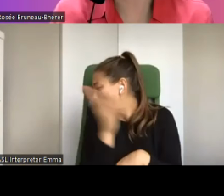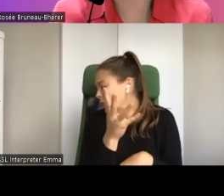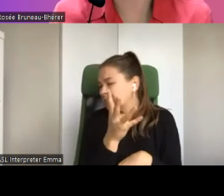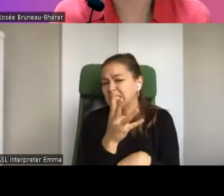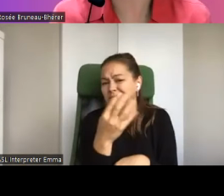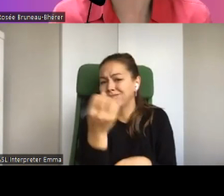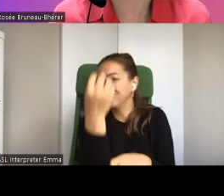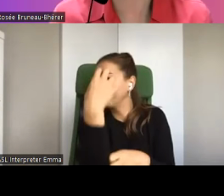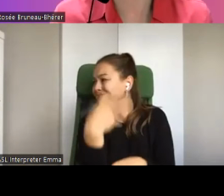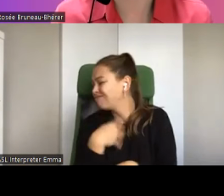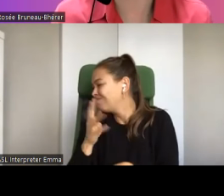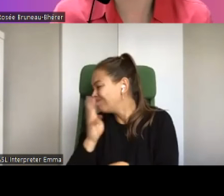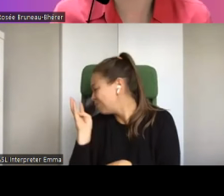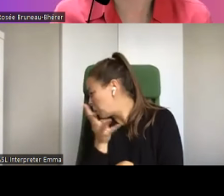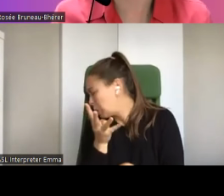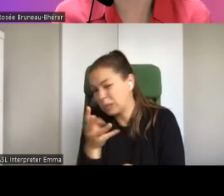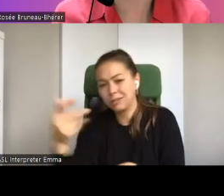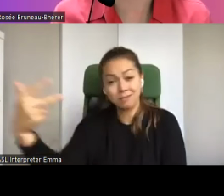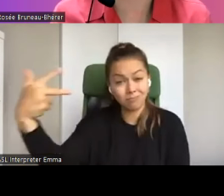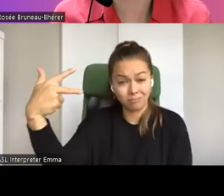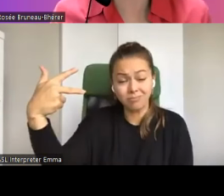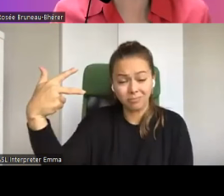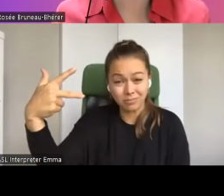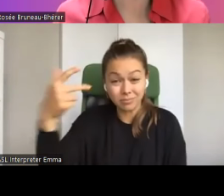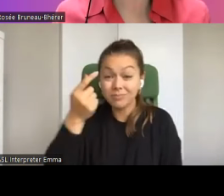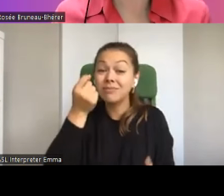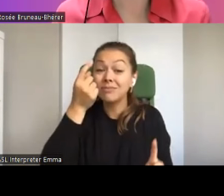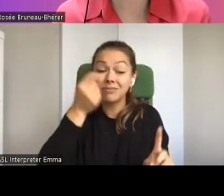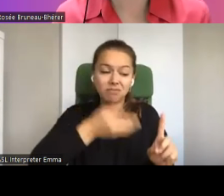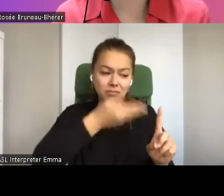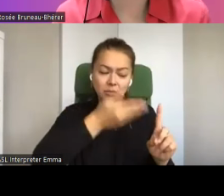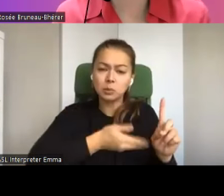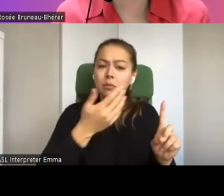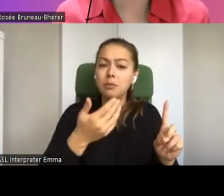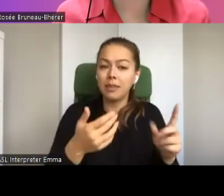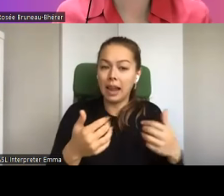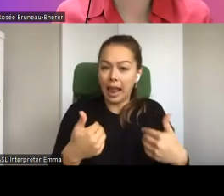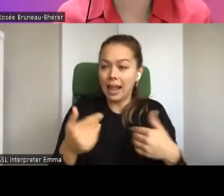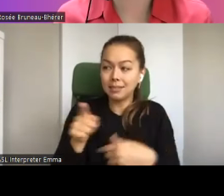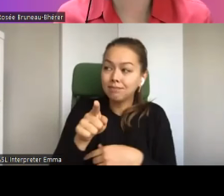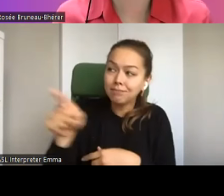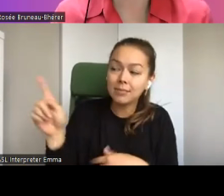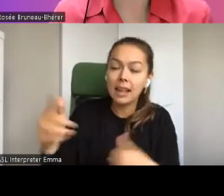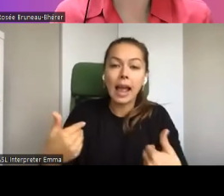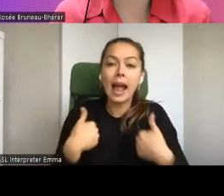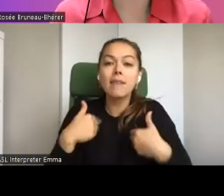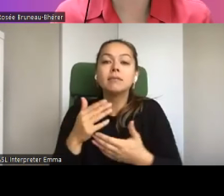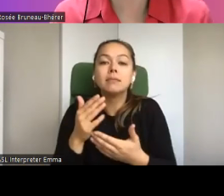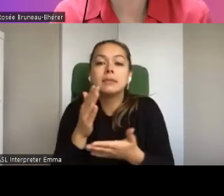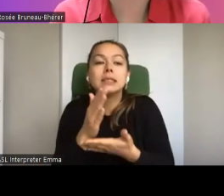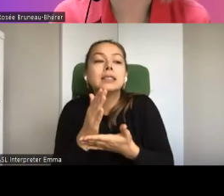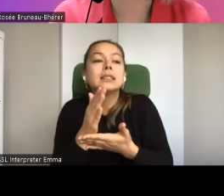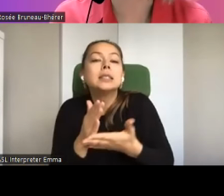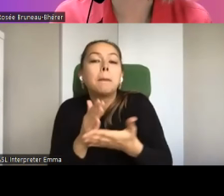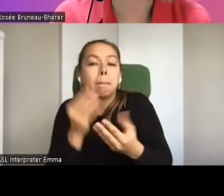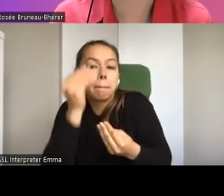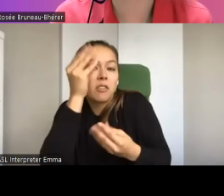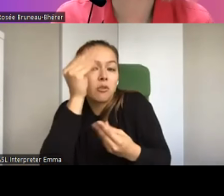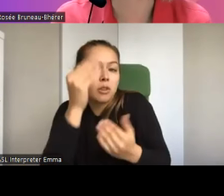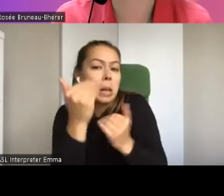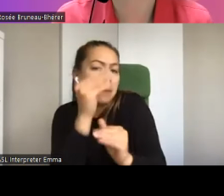talking to him. They only have partial information on his situation, and they're a bit surprised by his reactions, these intense